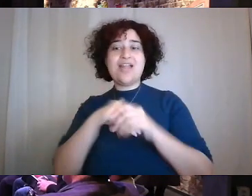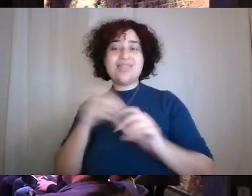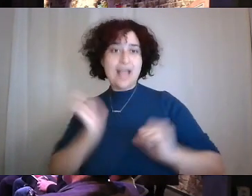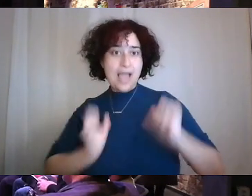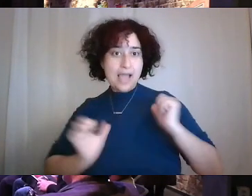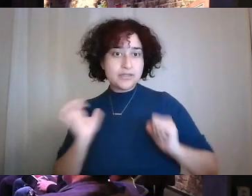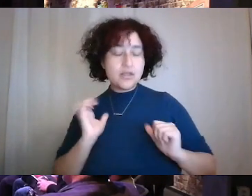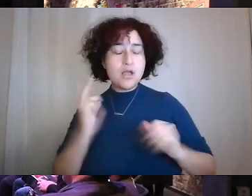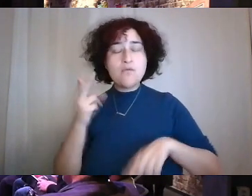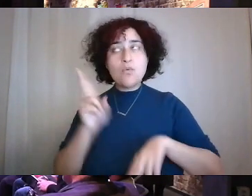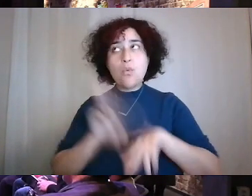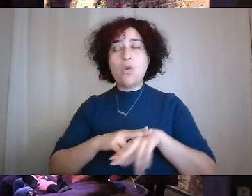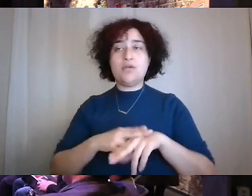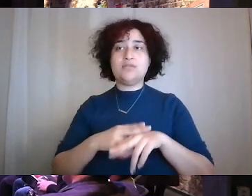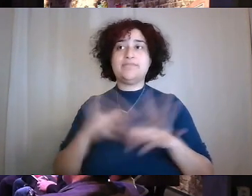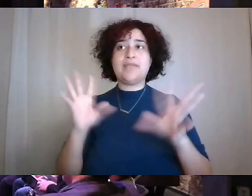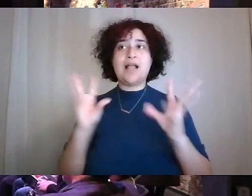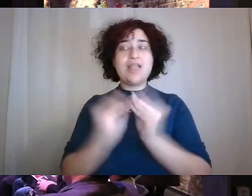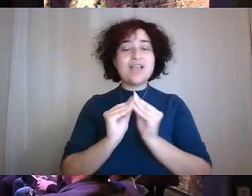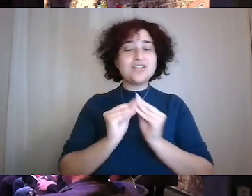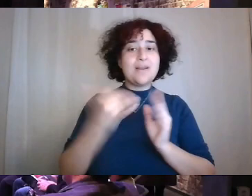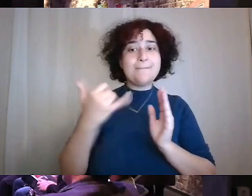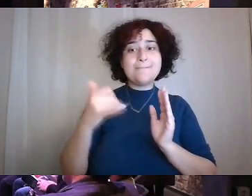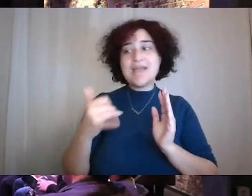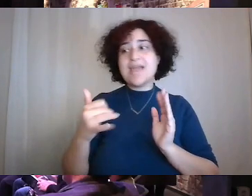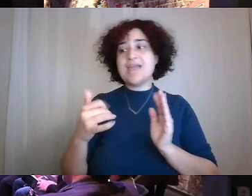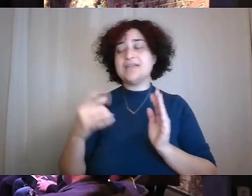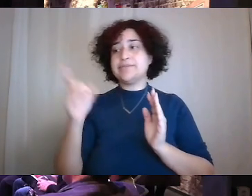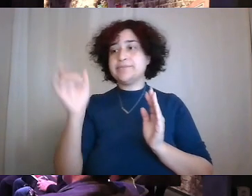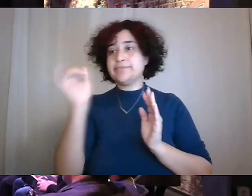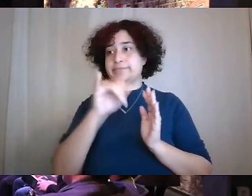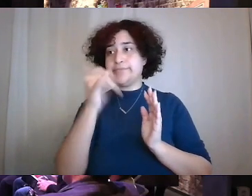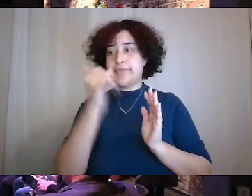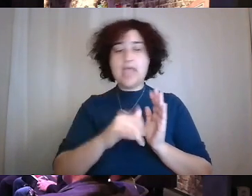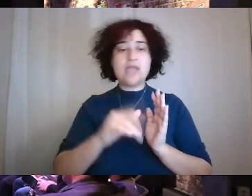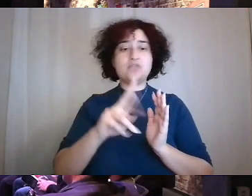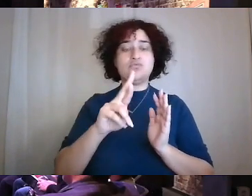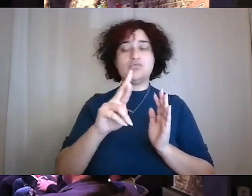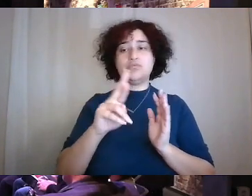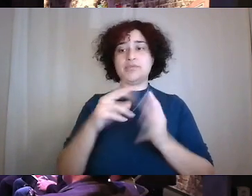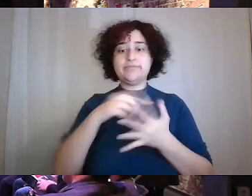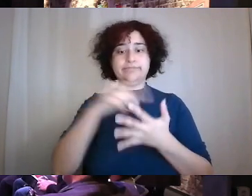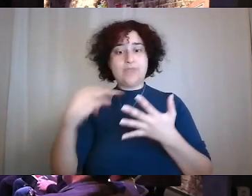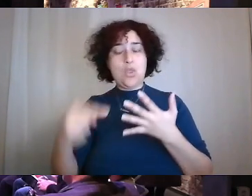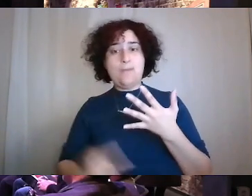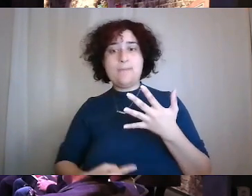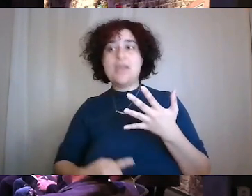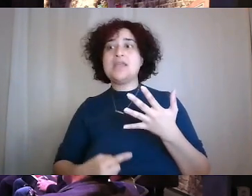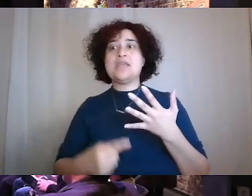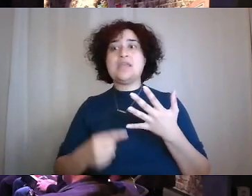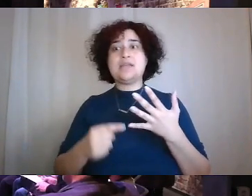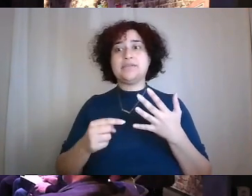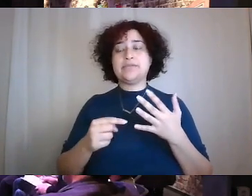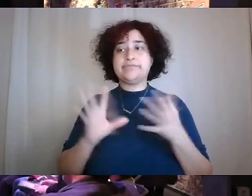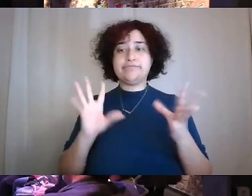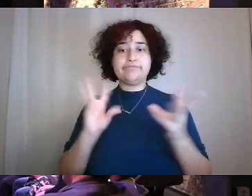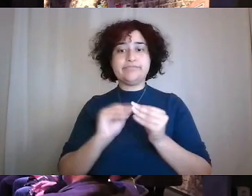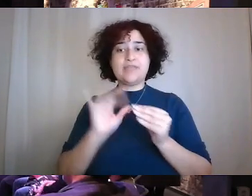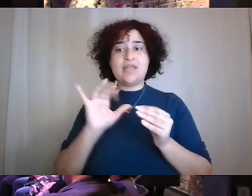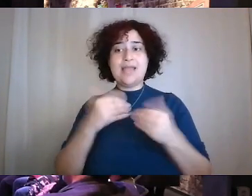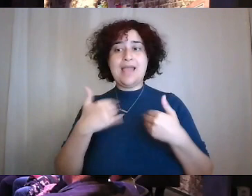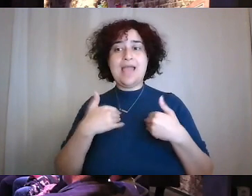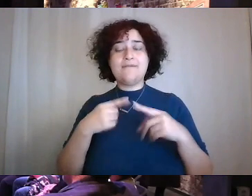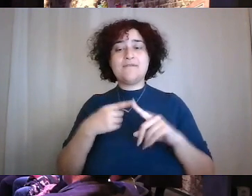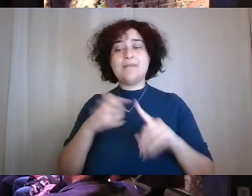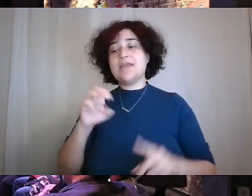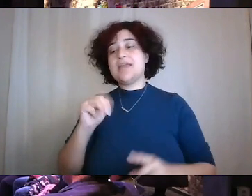of plays, Trevor Buffoni's, Teresa Marrero, Chantel Rodriguez's anthologies that emerged out of the Encuentros. And then there's others, 50